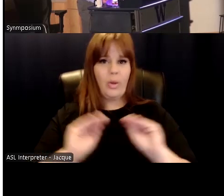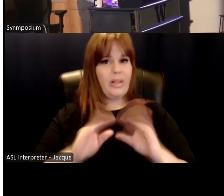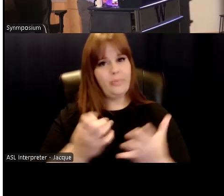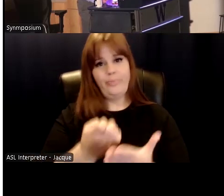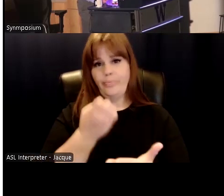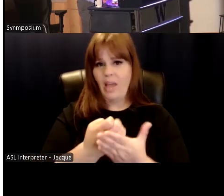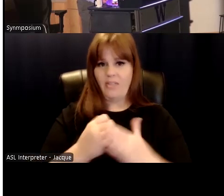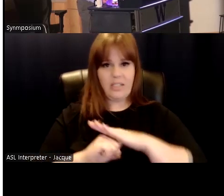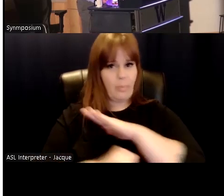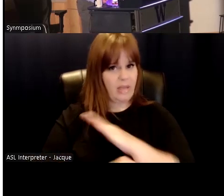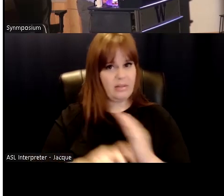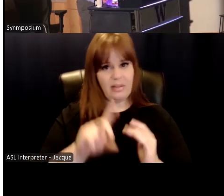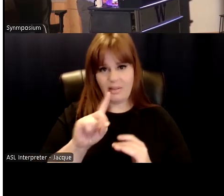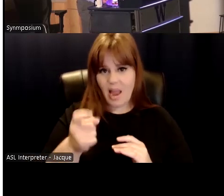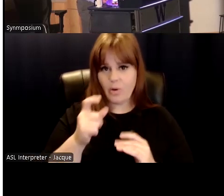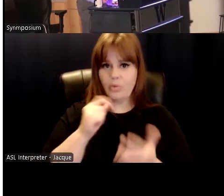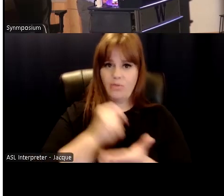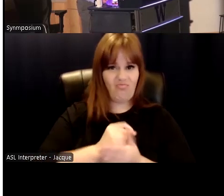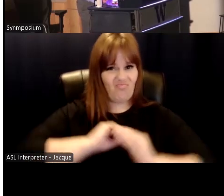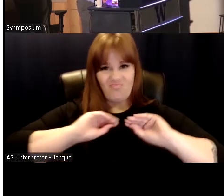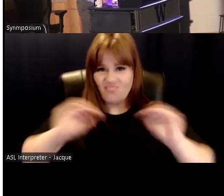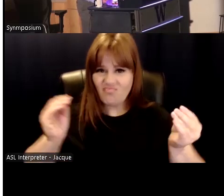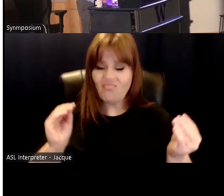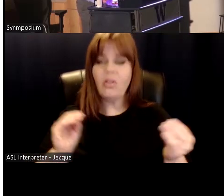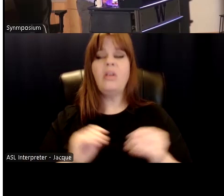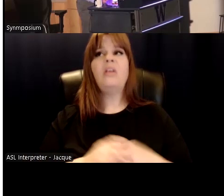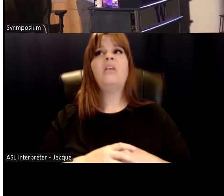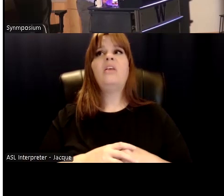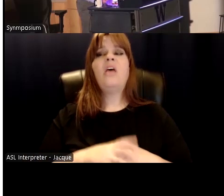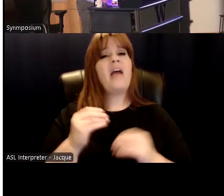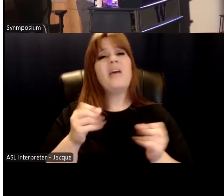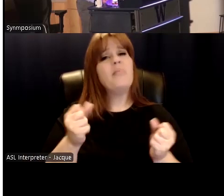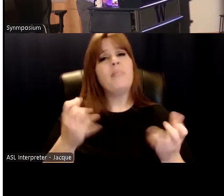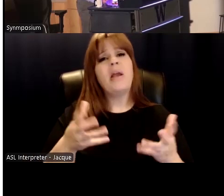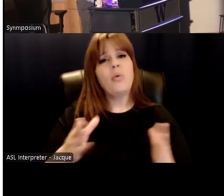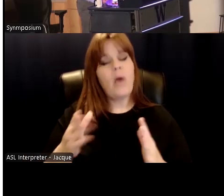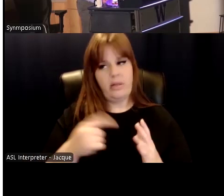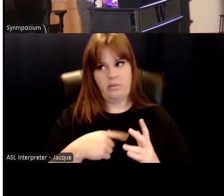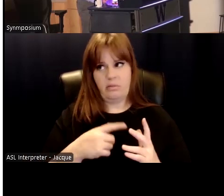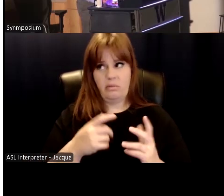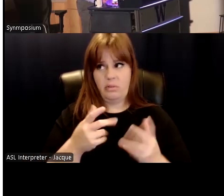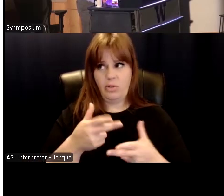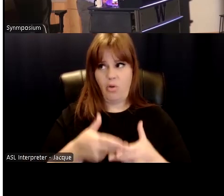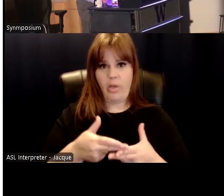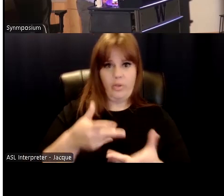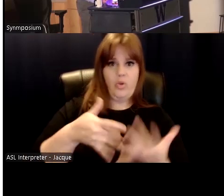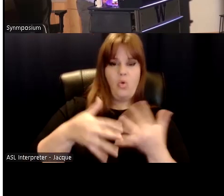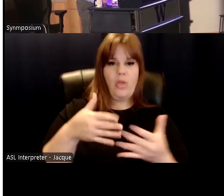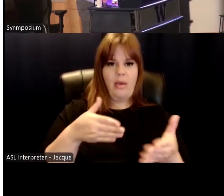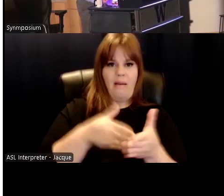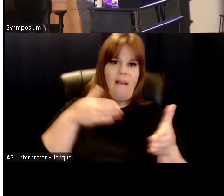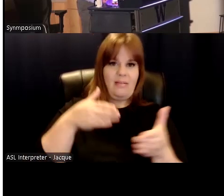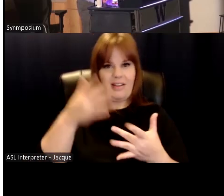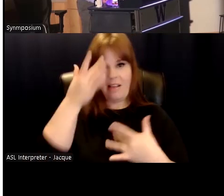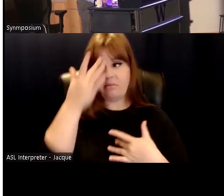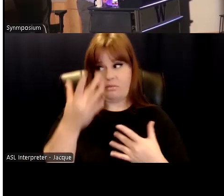diagnosis or treatment. And in a lot of ways, kind of what you could almost call a socially contested illness. Not everybody out